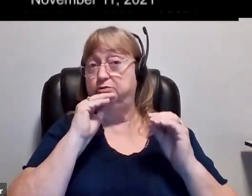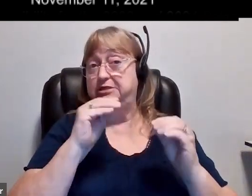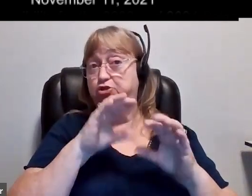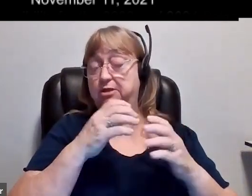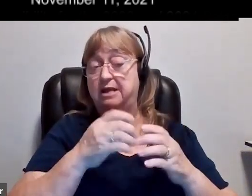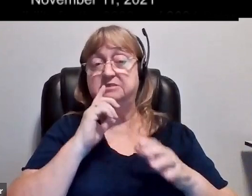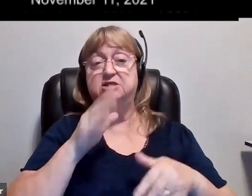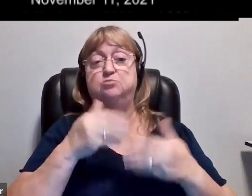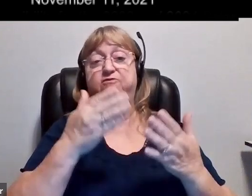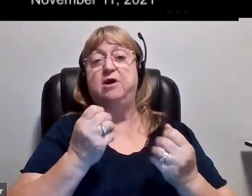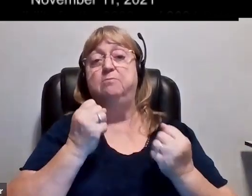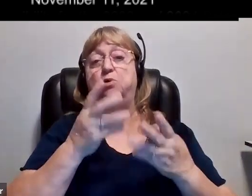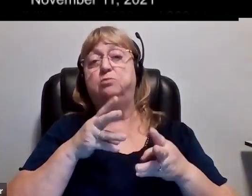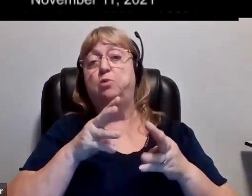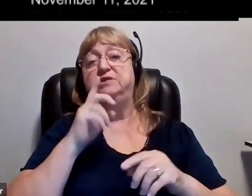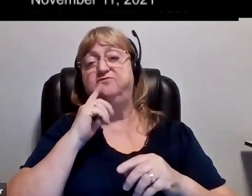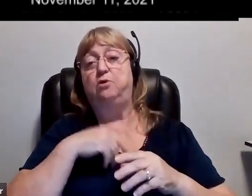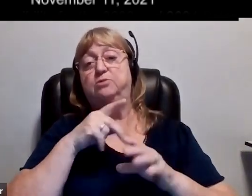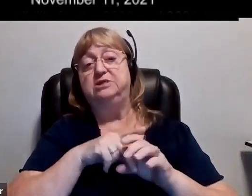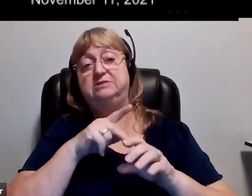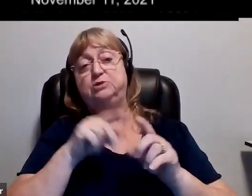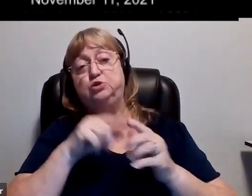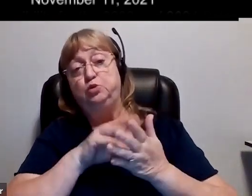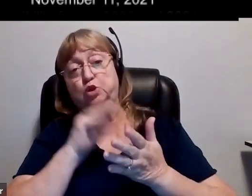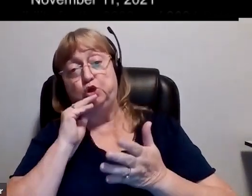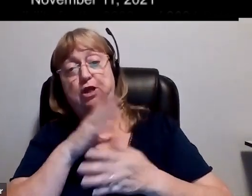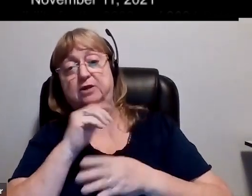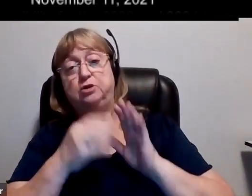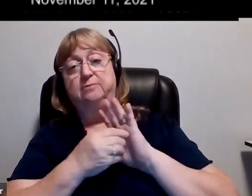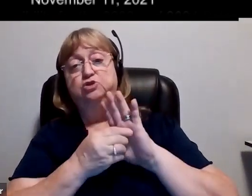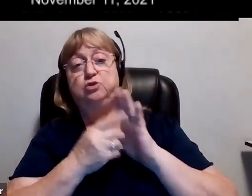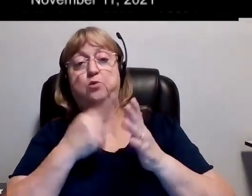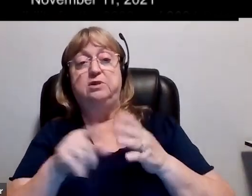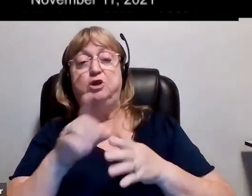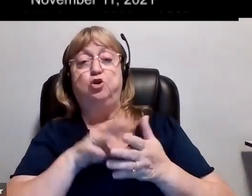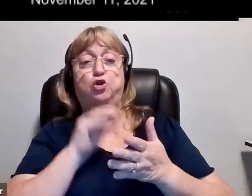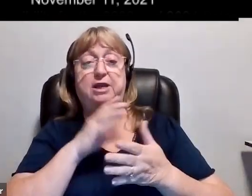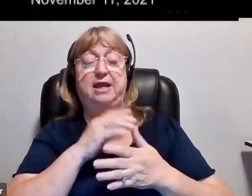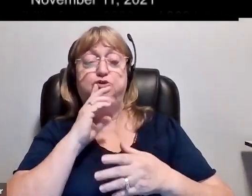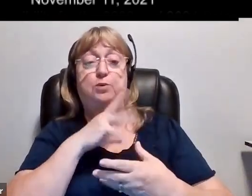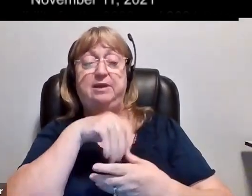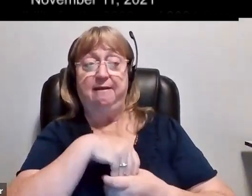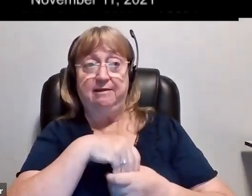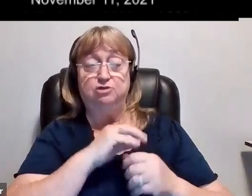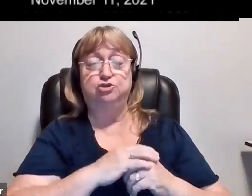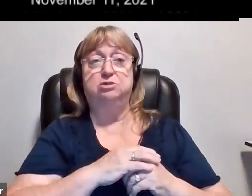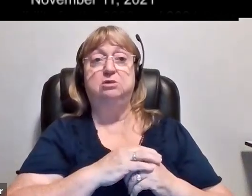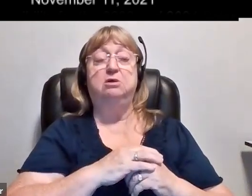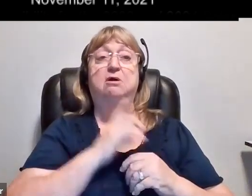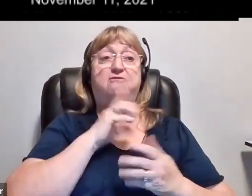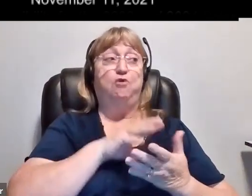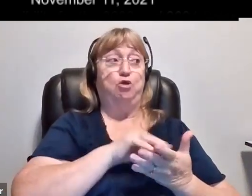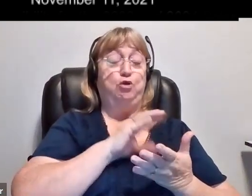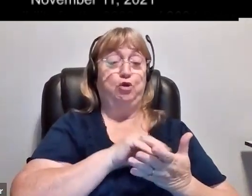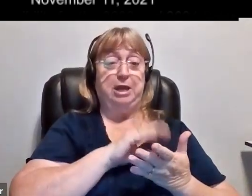is provide multiple ways for participants to learn and to demonstrate what they're learning and to engage. As far as learning, you